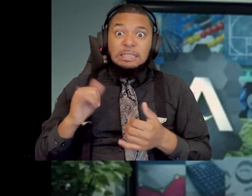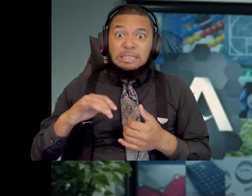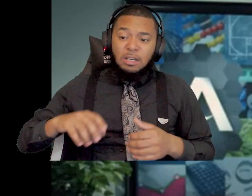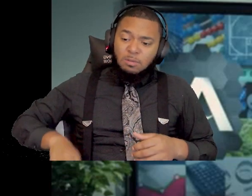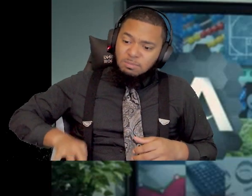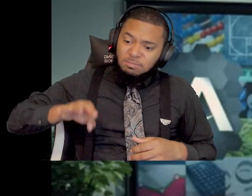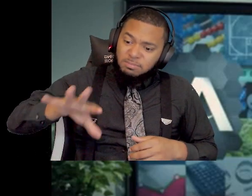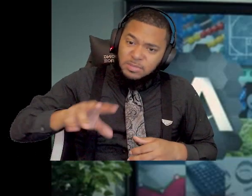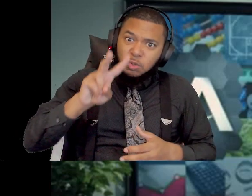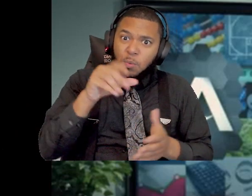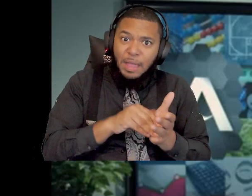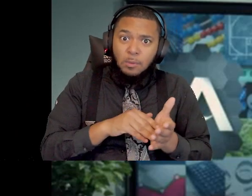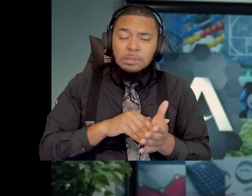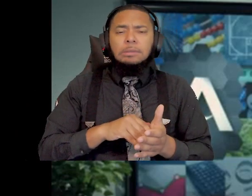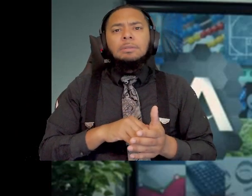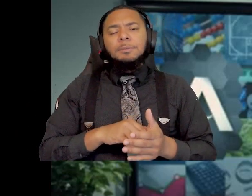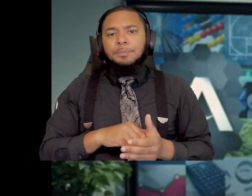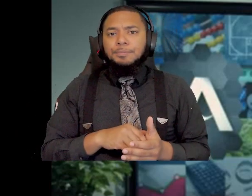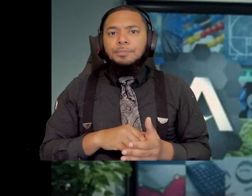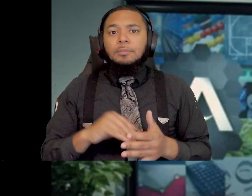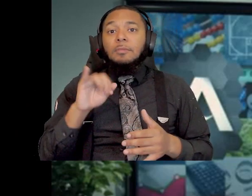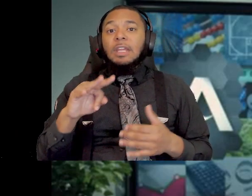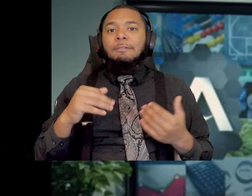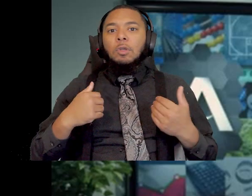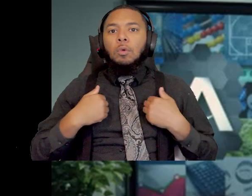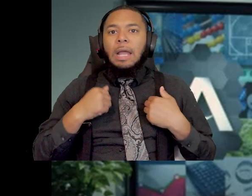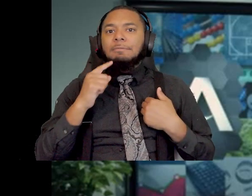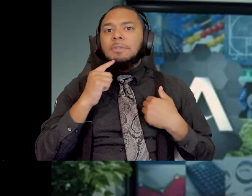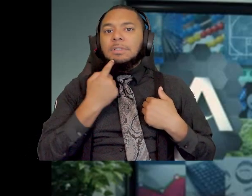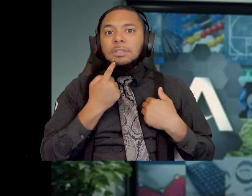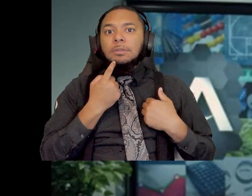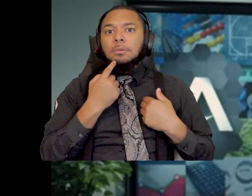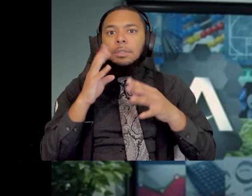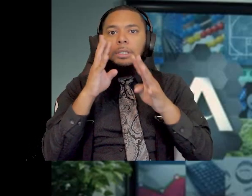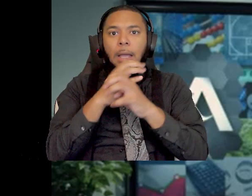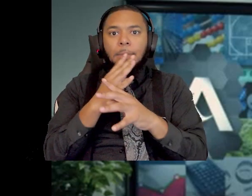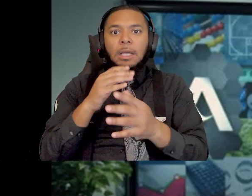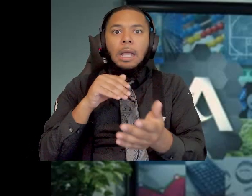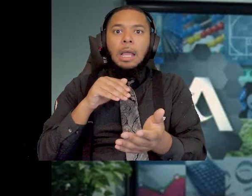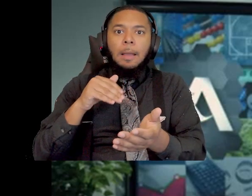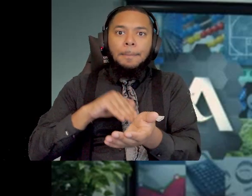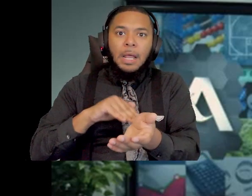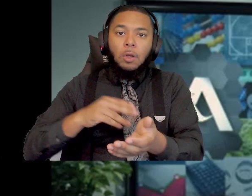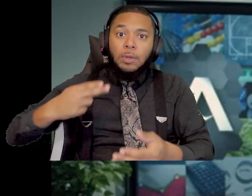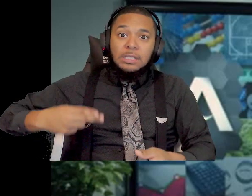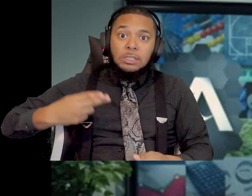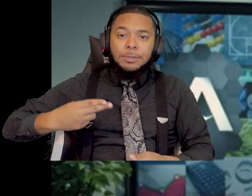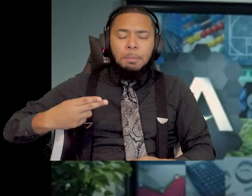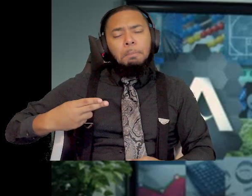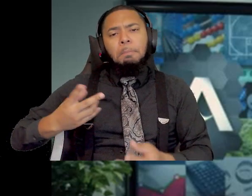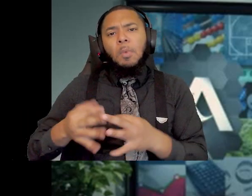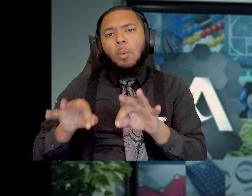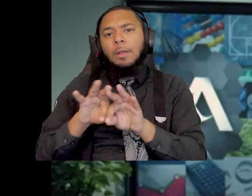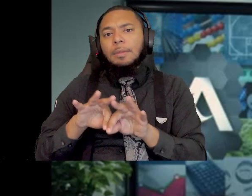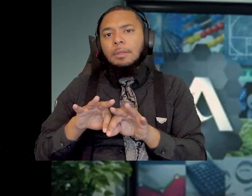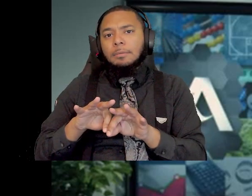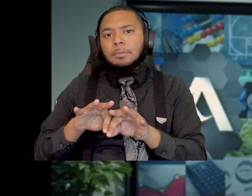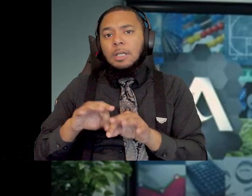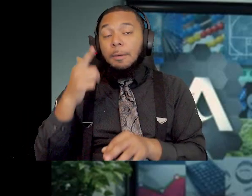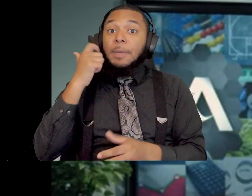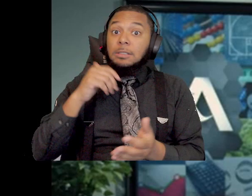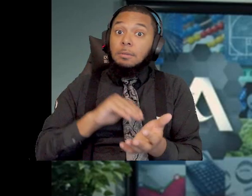now if there are complicated medical histories then yeah this this might be worth it because medical payments